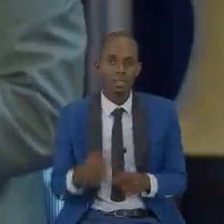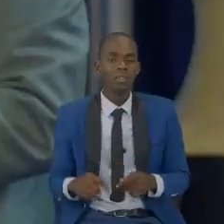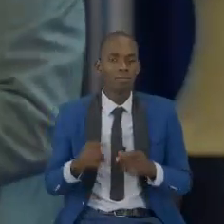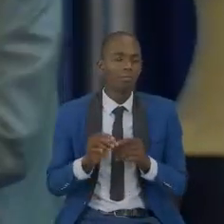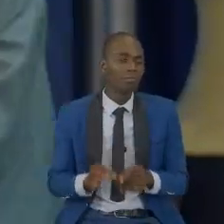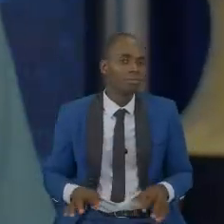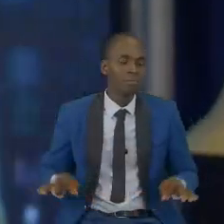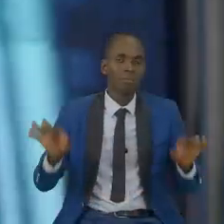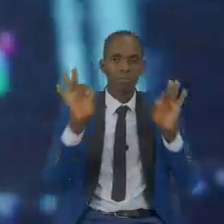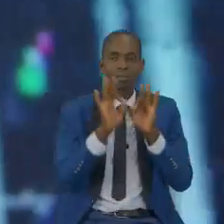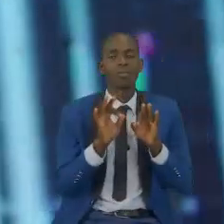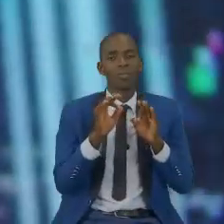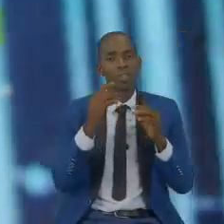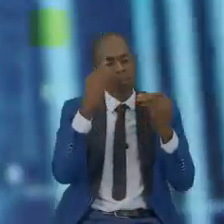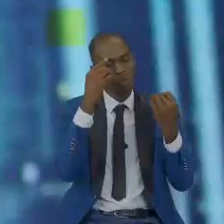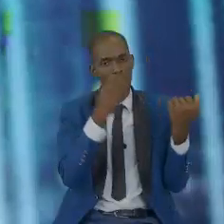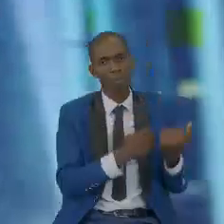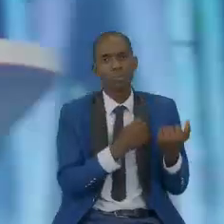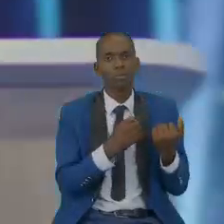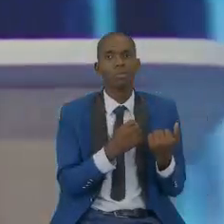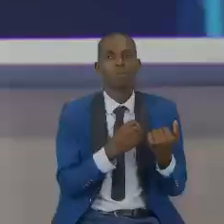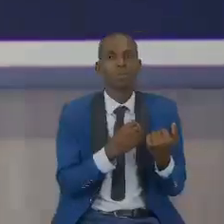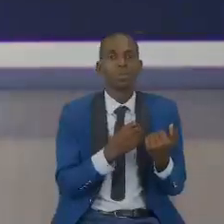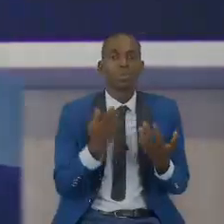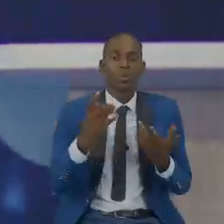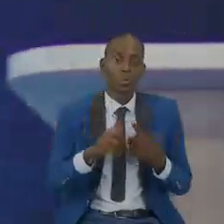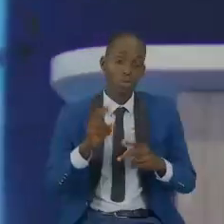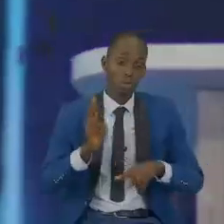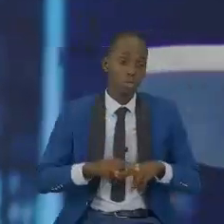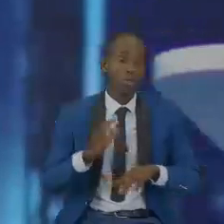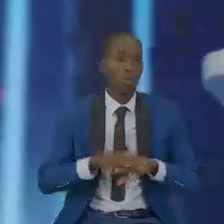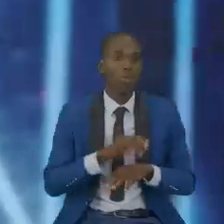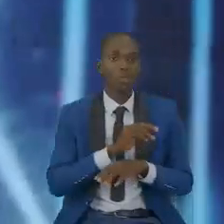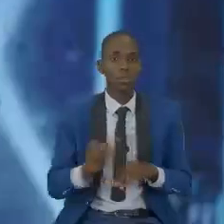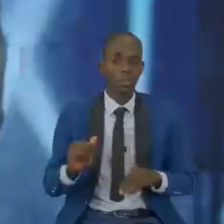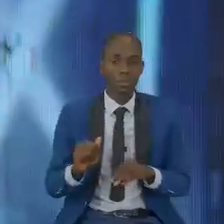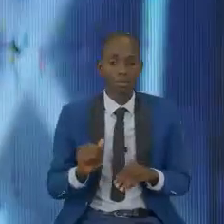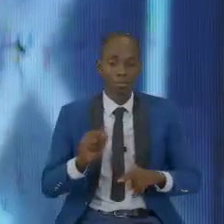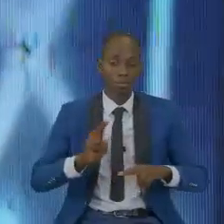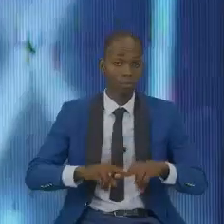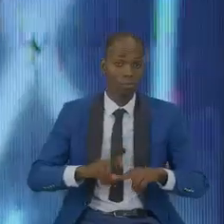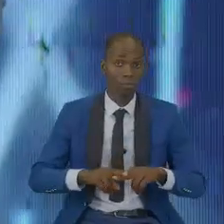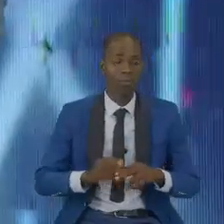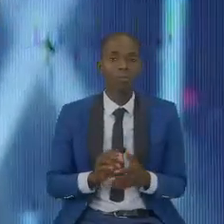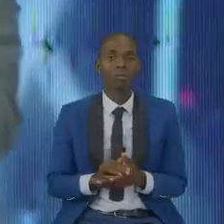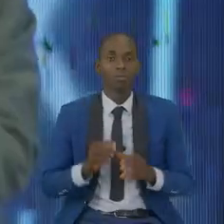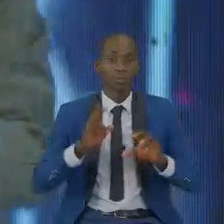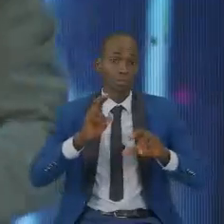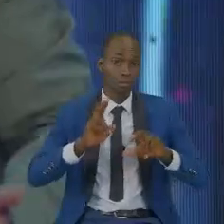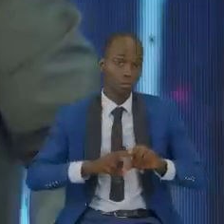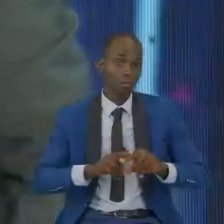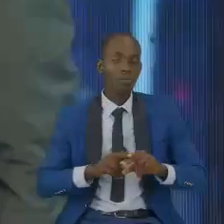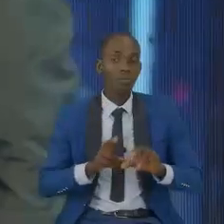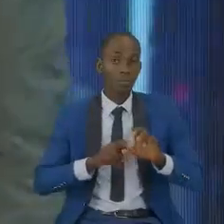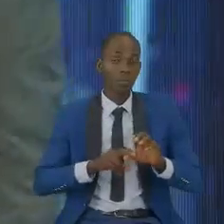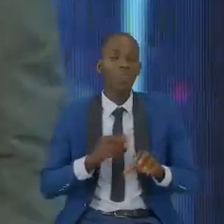surpassing faith. You want to sit down on a chair and you don't look at the arrangement of the molecules